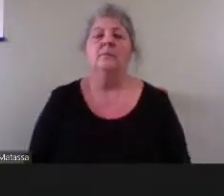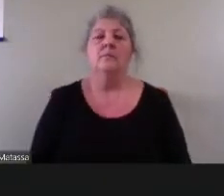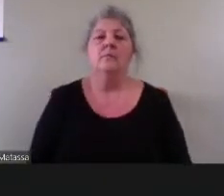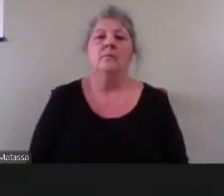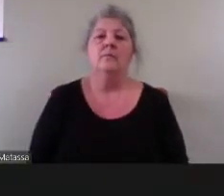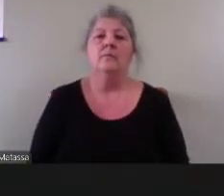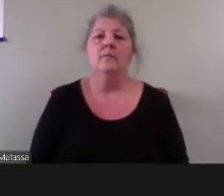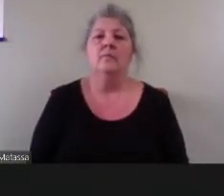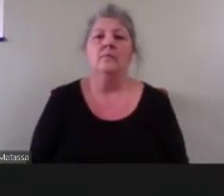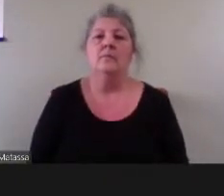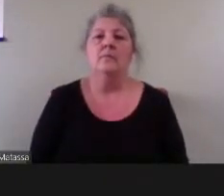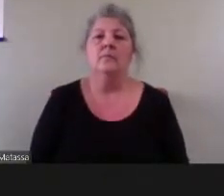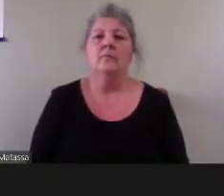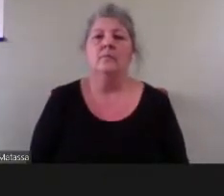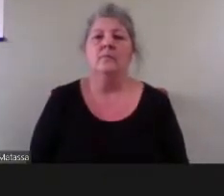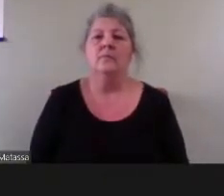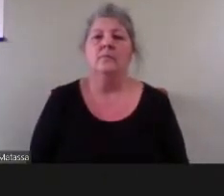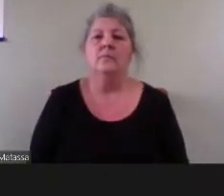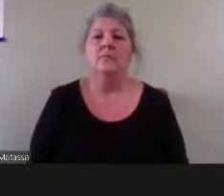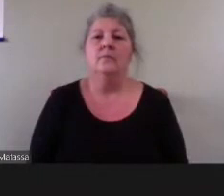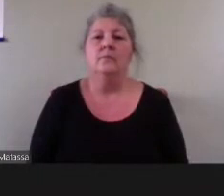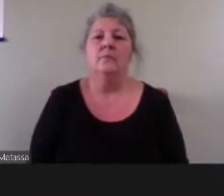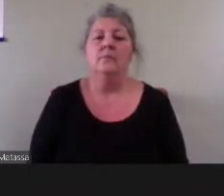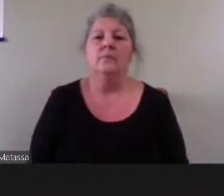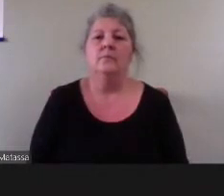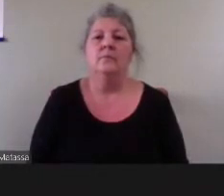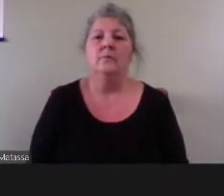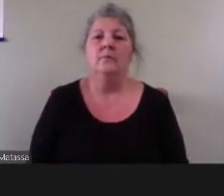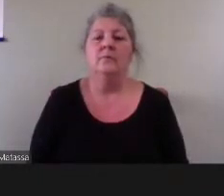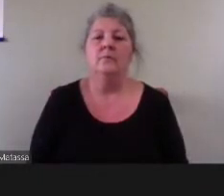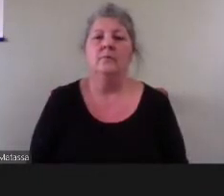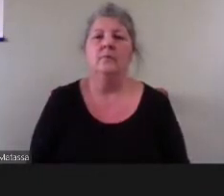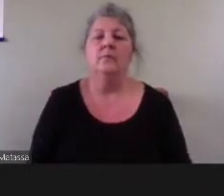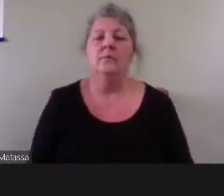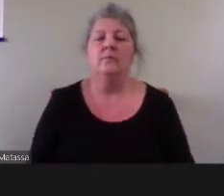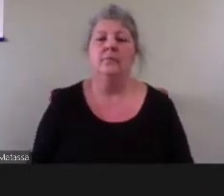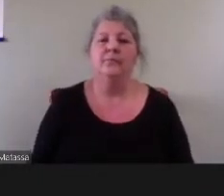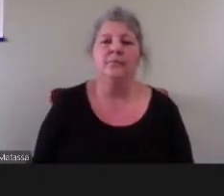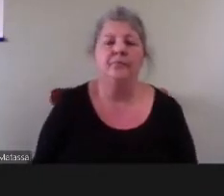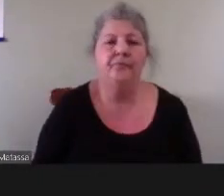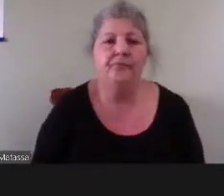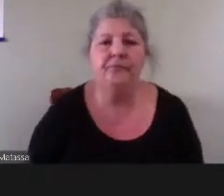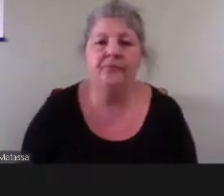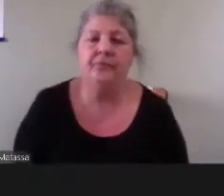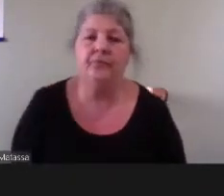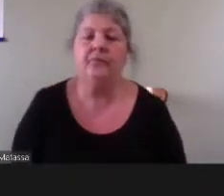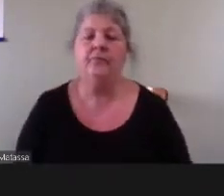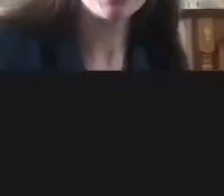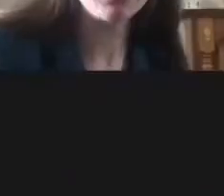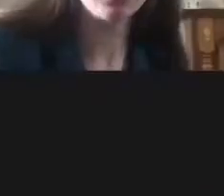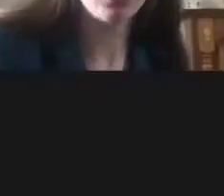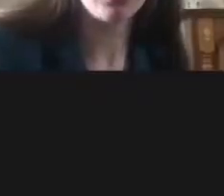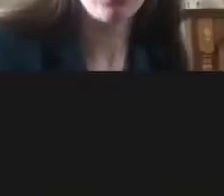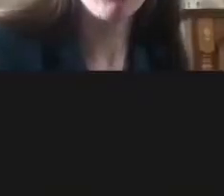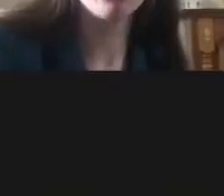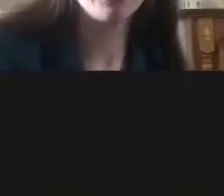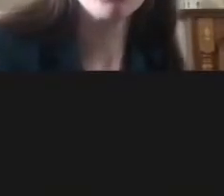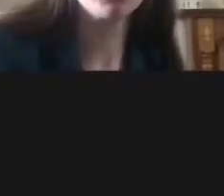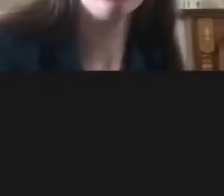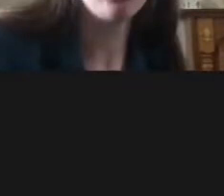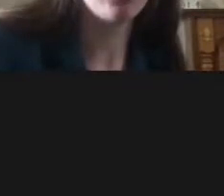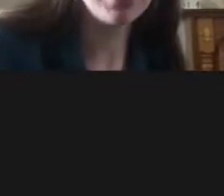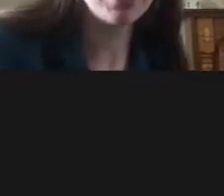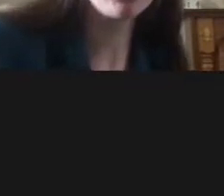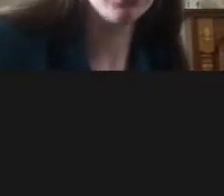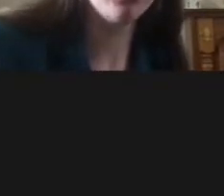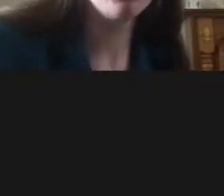I don't particularly like the word, more complex forms of written communication or accessible